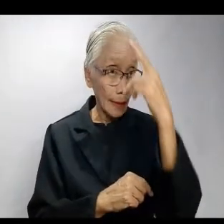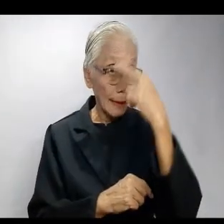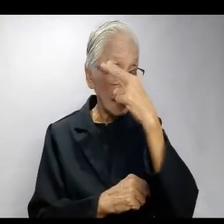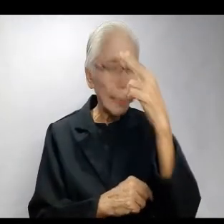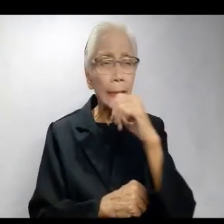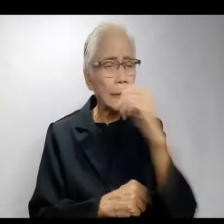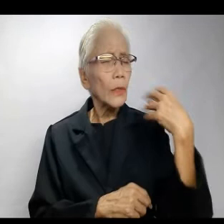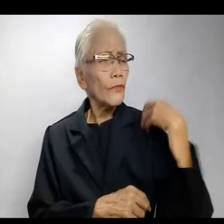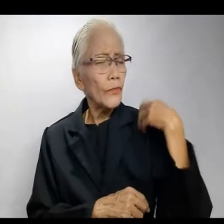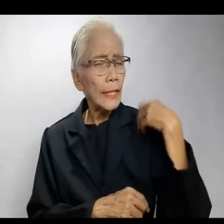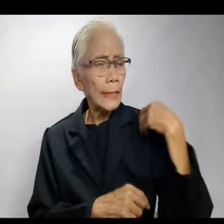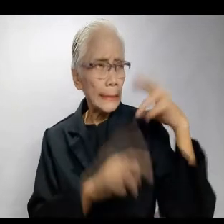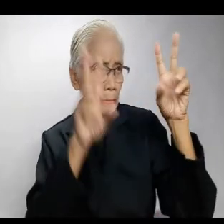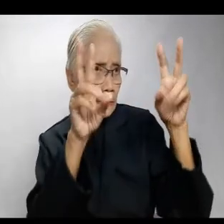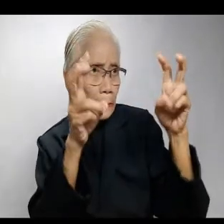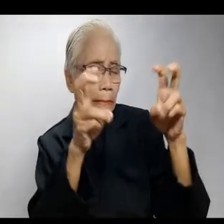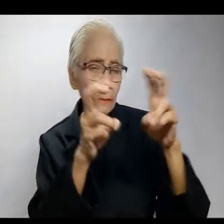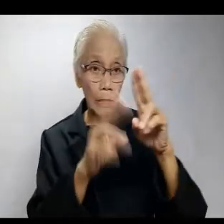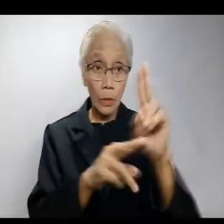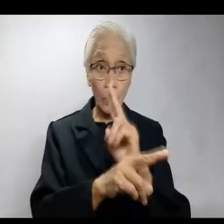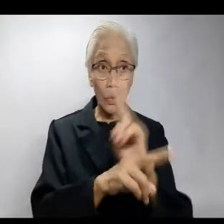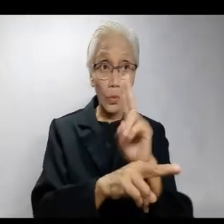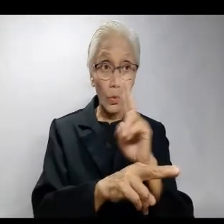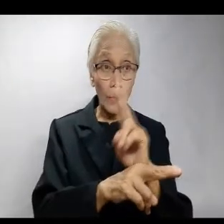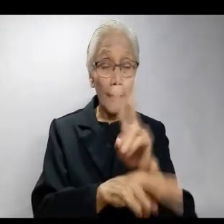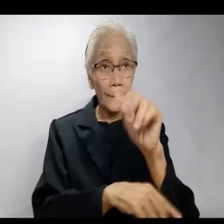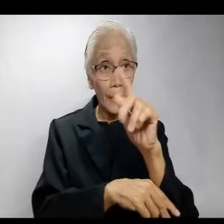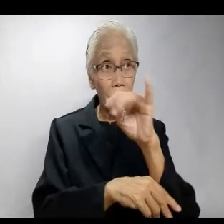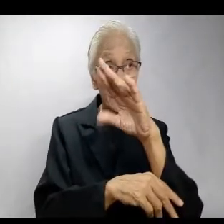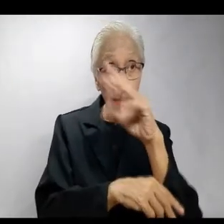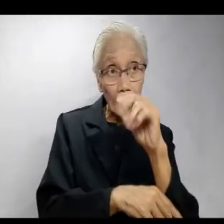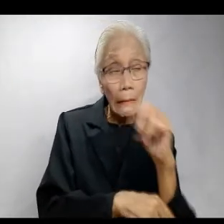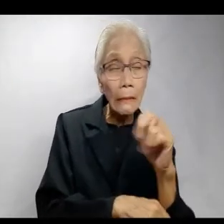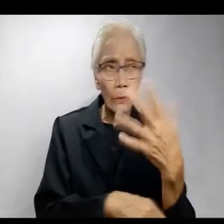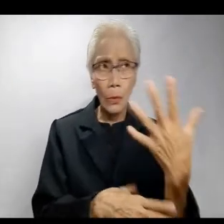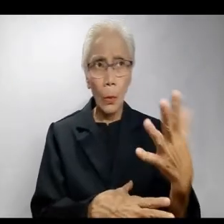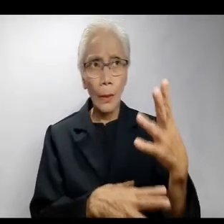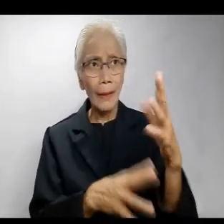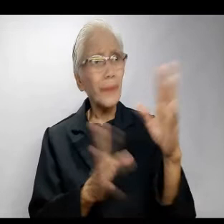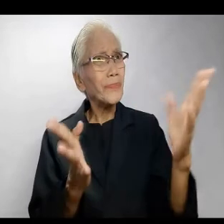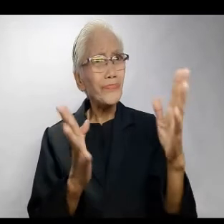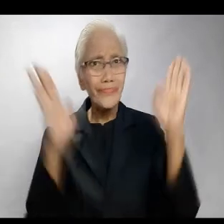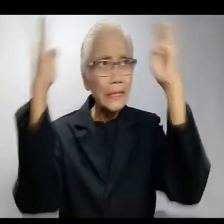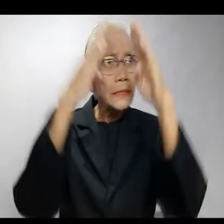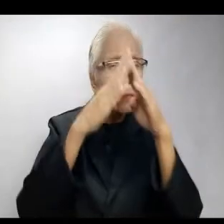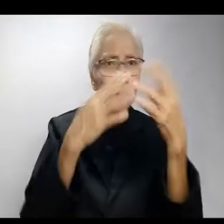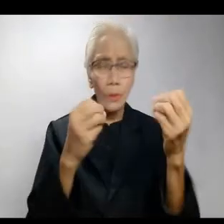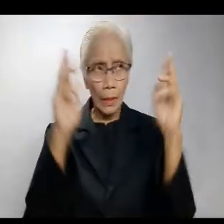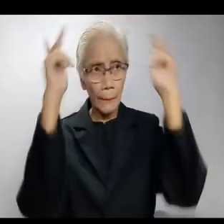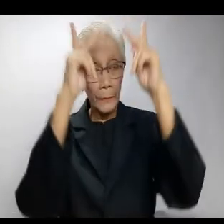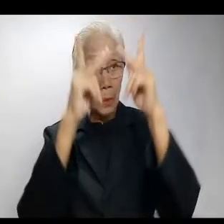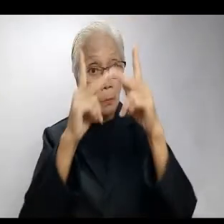official title used by the Vatican, by the bishops who are in full communion with the Pope,